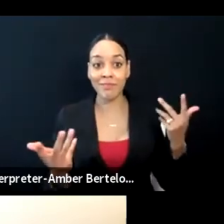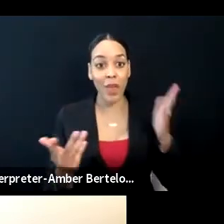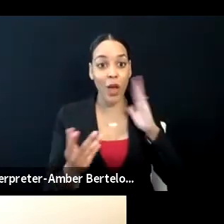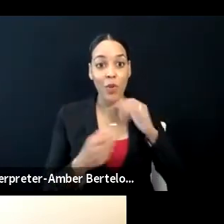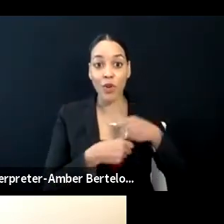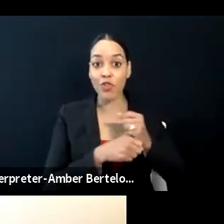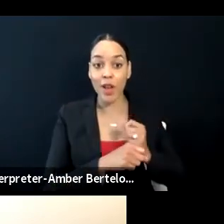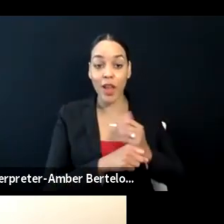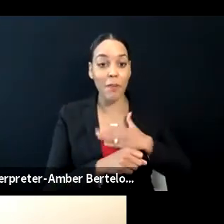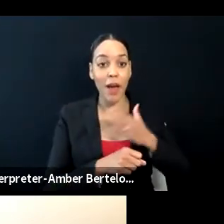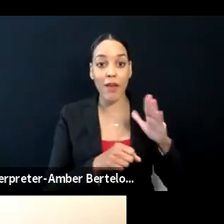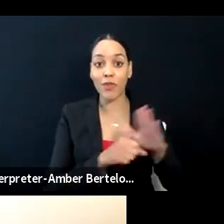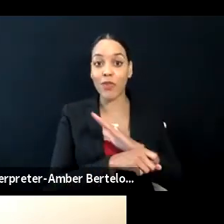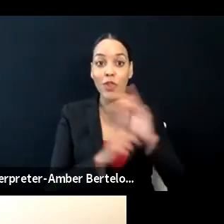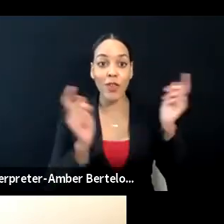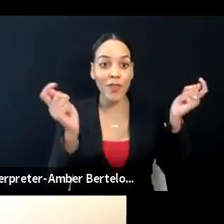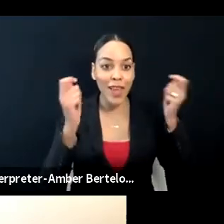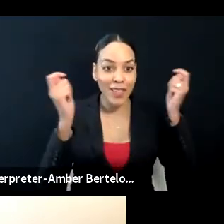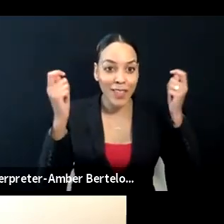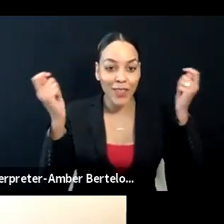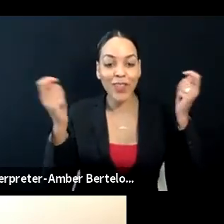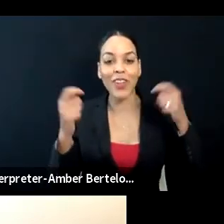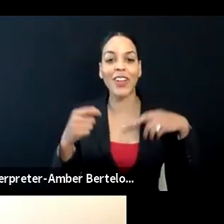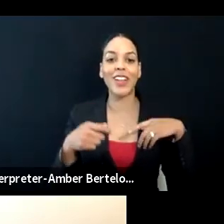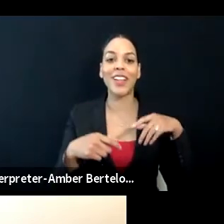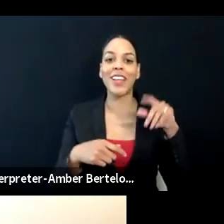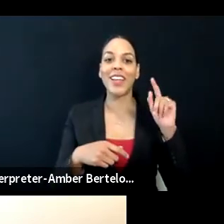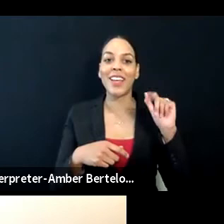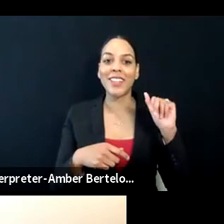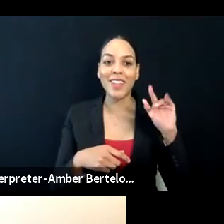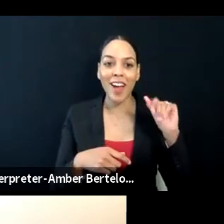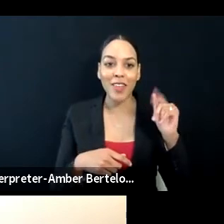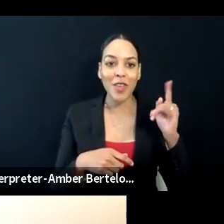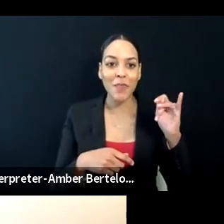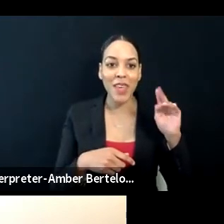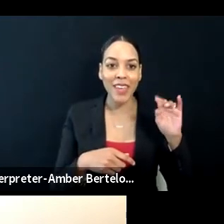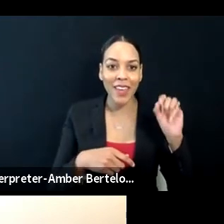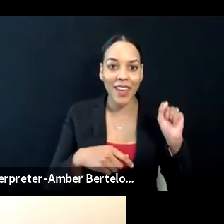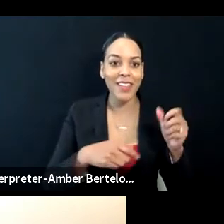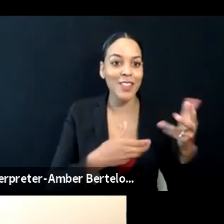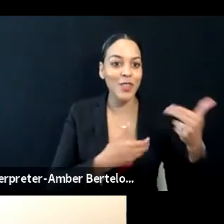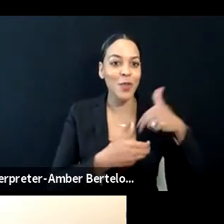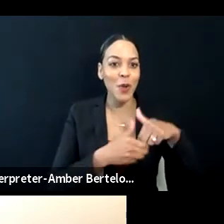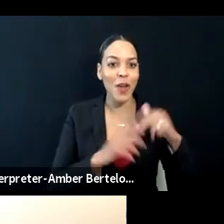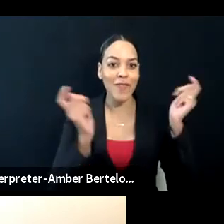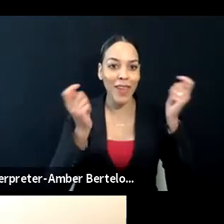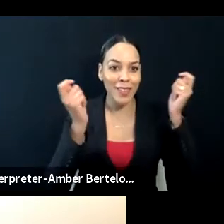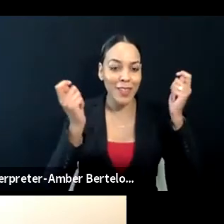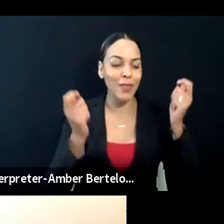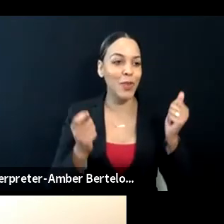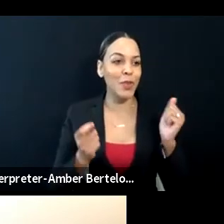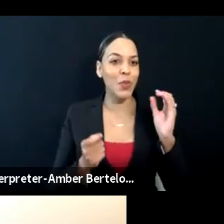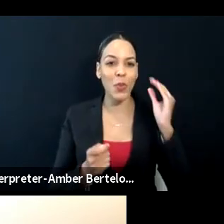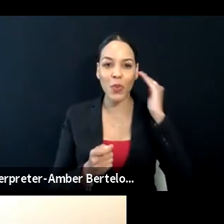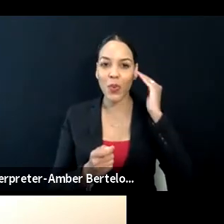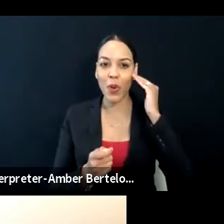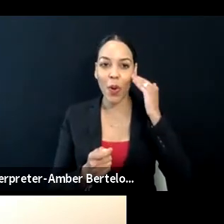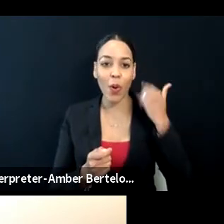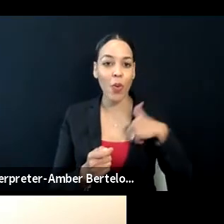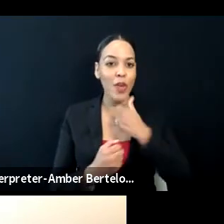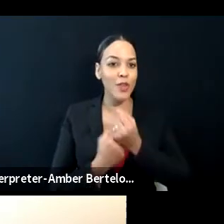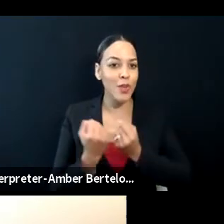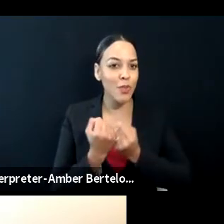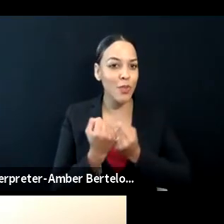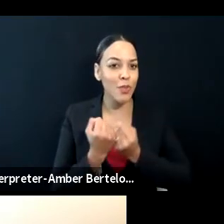this whole festival. I have Tonya Pinkins in the festival. I mean, you know, and we're supporting